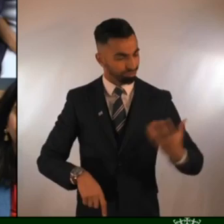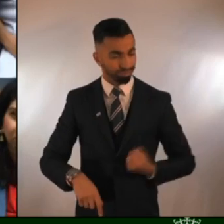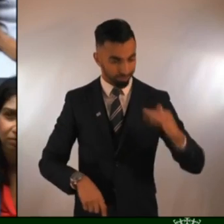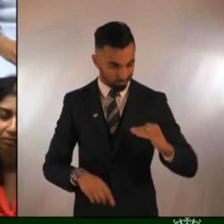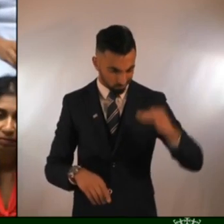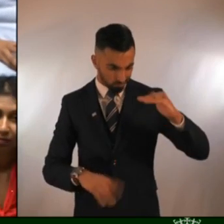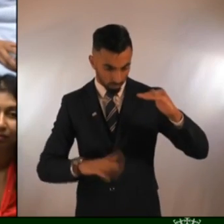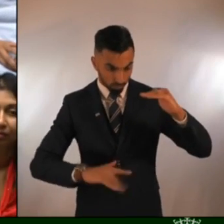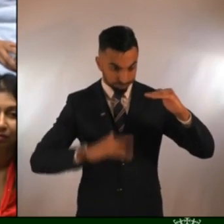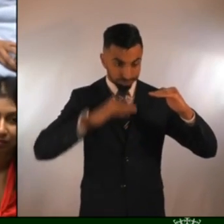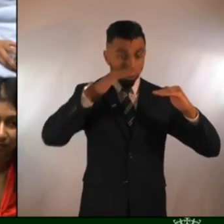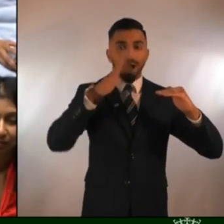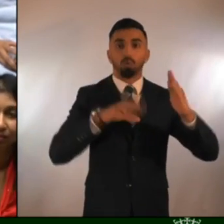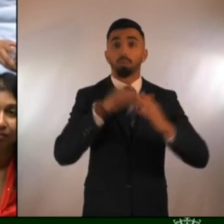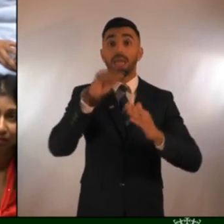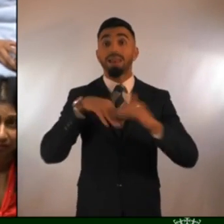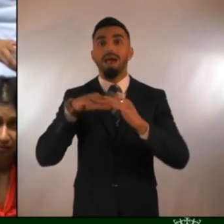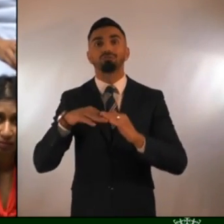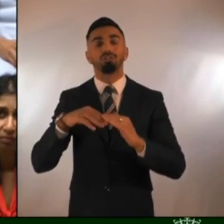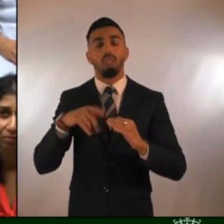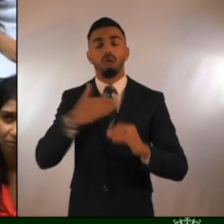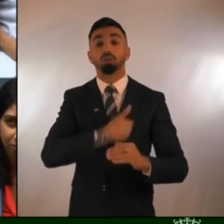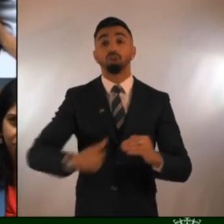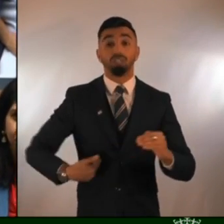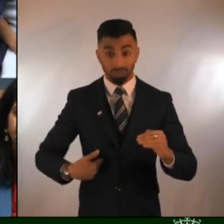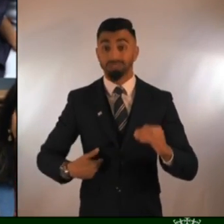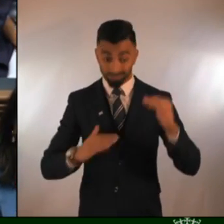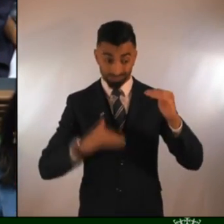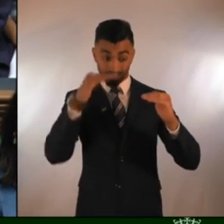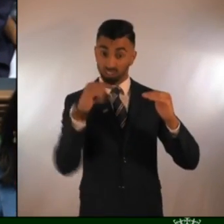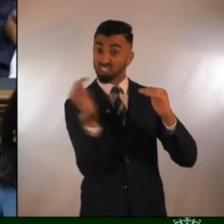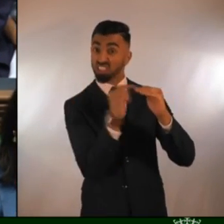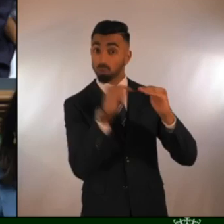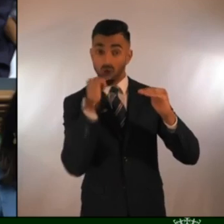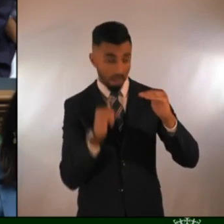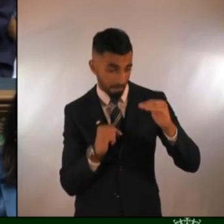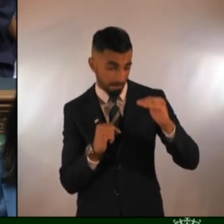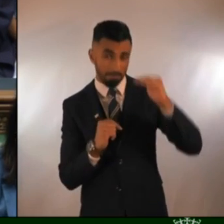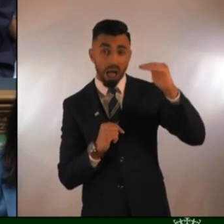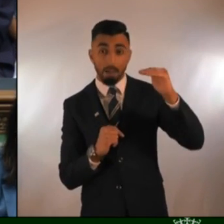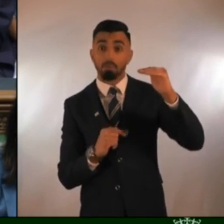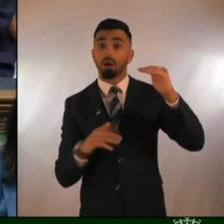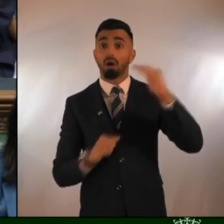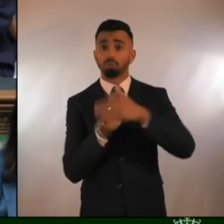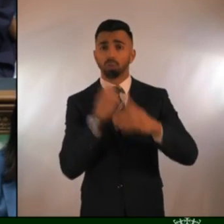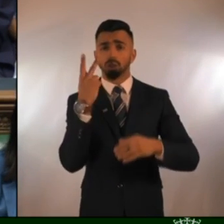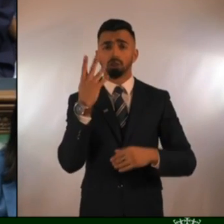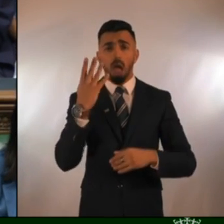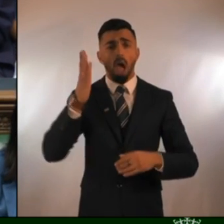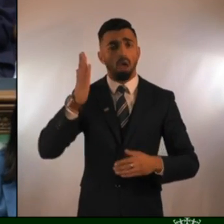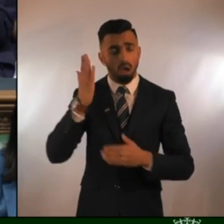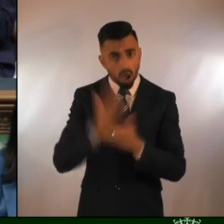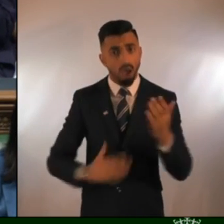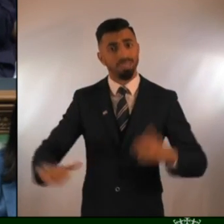£8,632 to £9,500. That's a tax cut for 31 million people, saving a